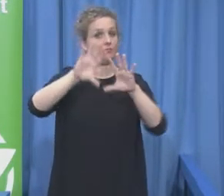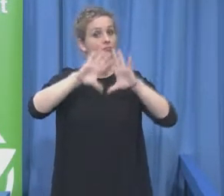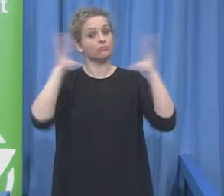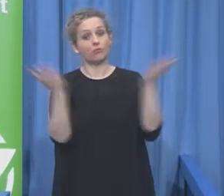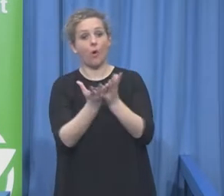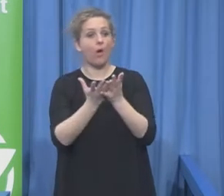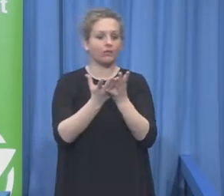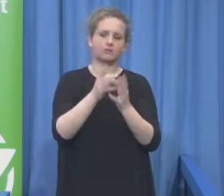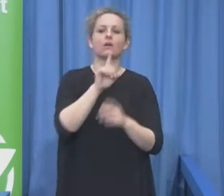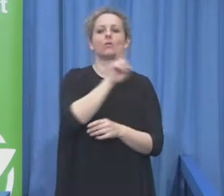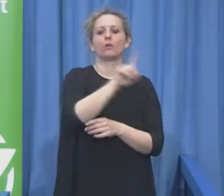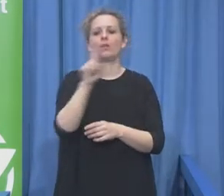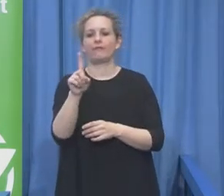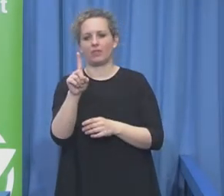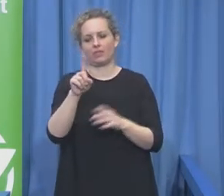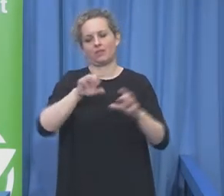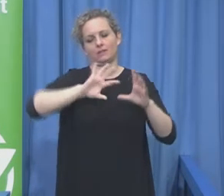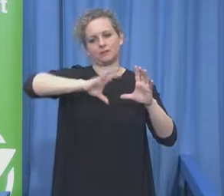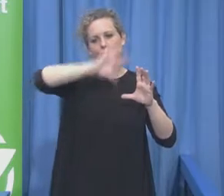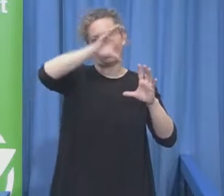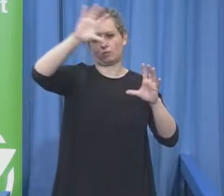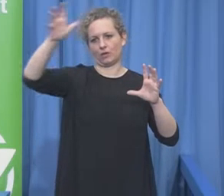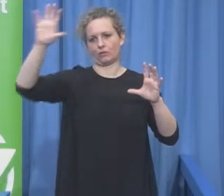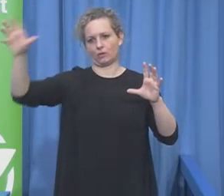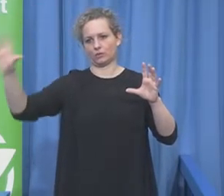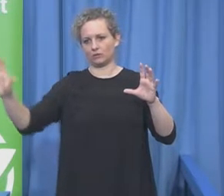of people with disability.